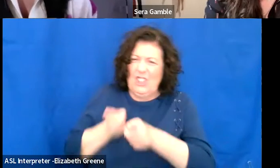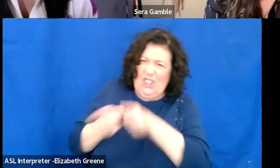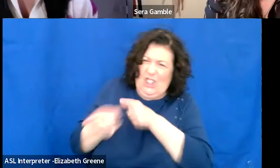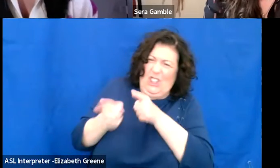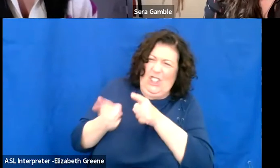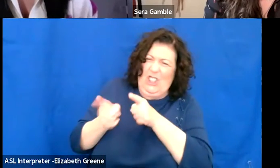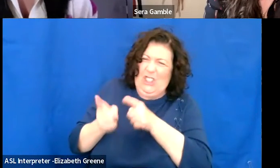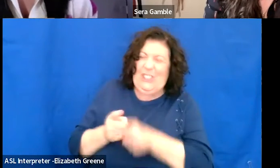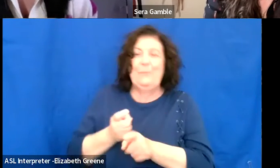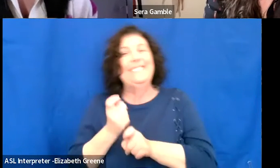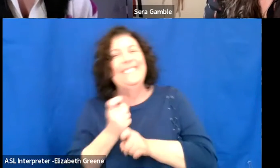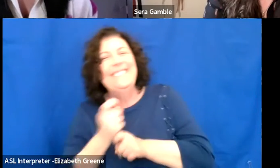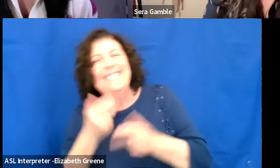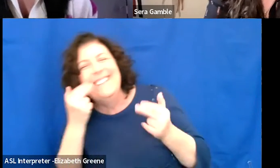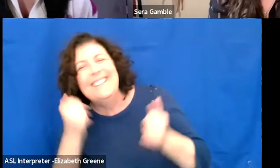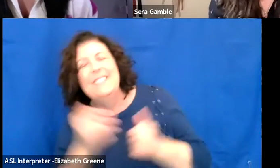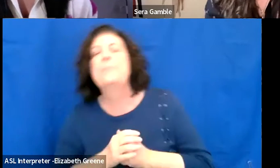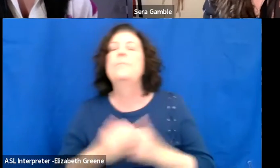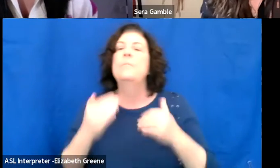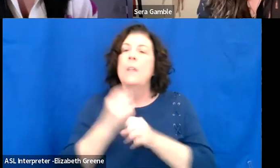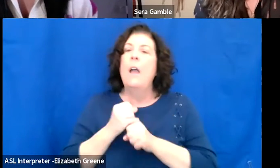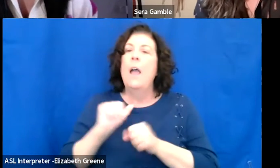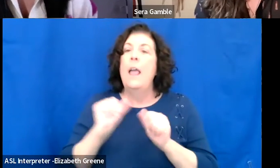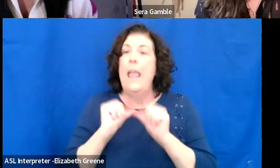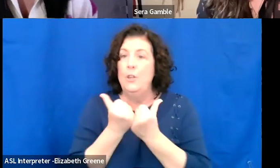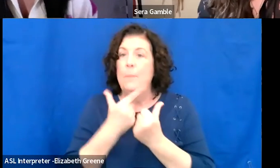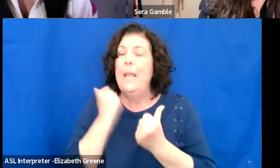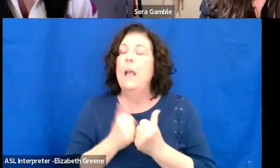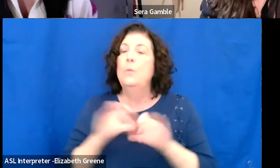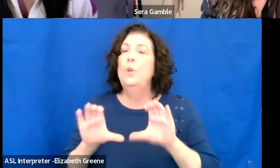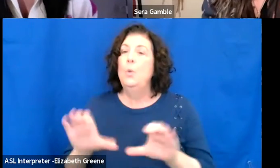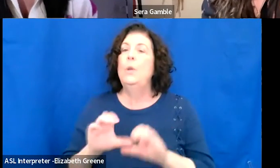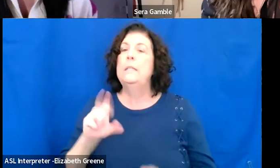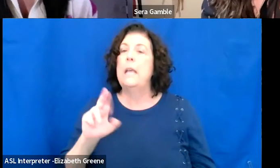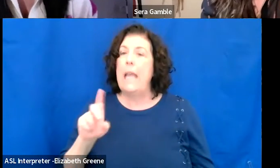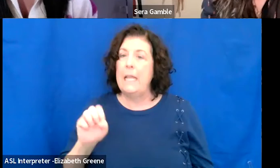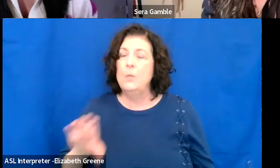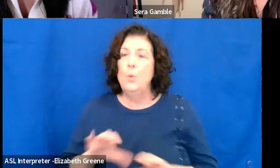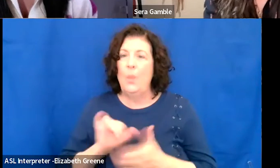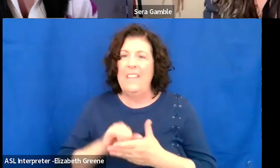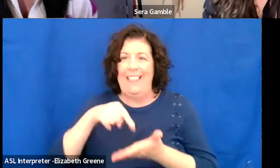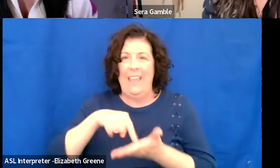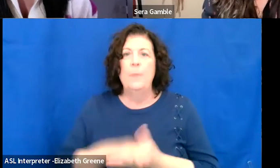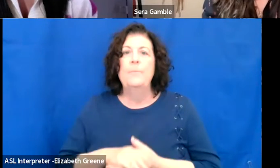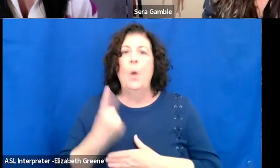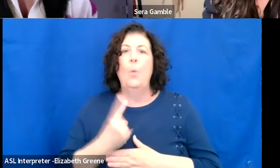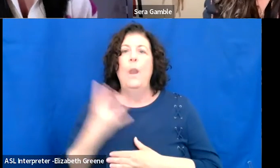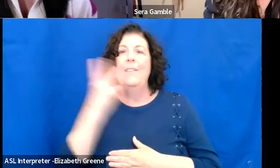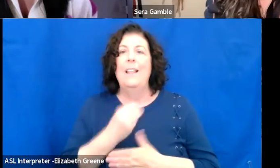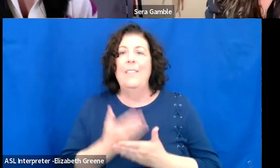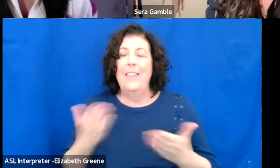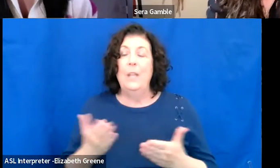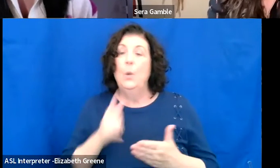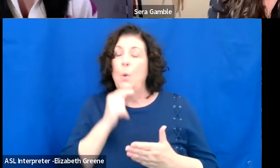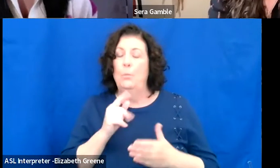And yeah, we got an agent because we were going to Sundance to do this thing. One of the lovely people who had seen us